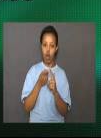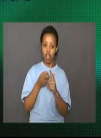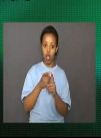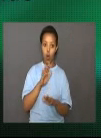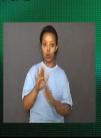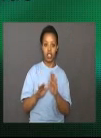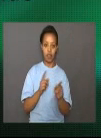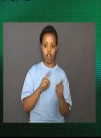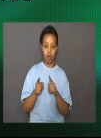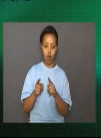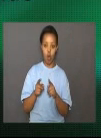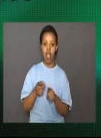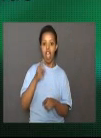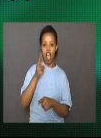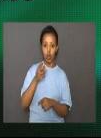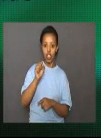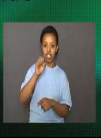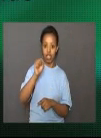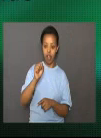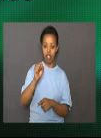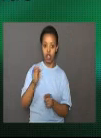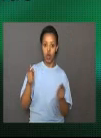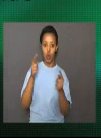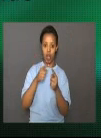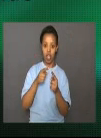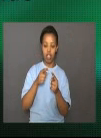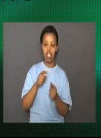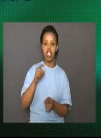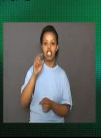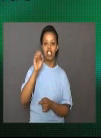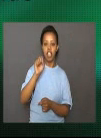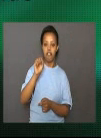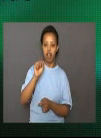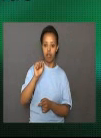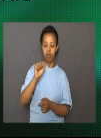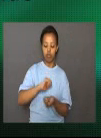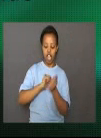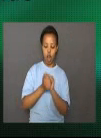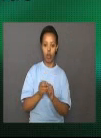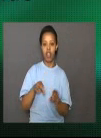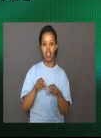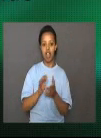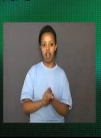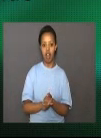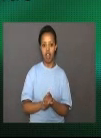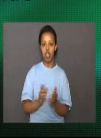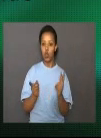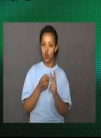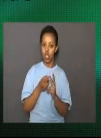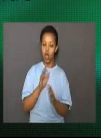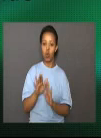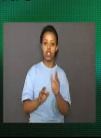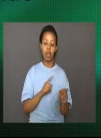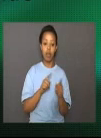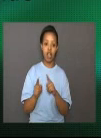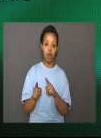hydrogen sulphide is oxidized to release sulfur. The third step